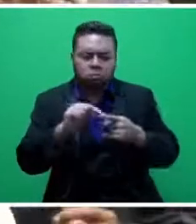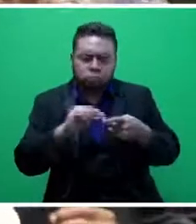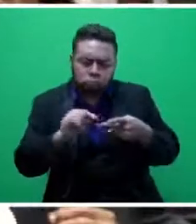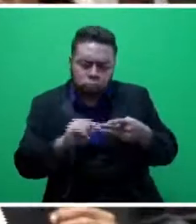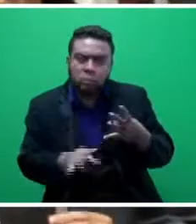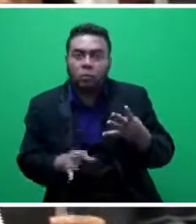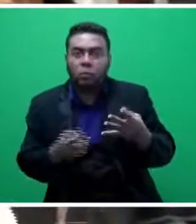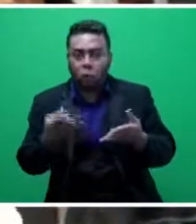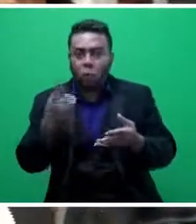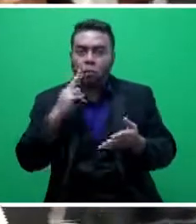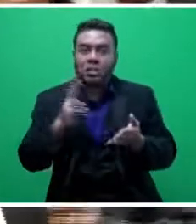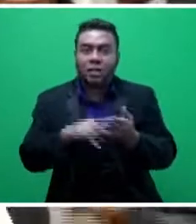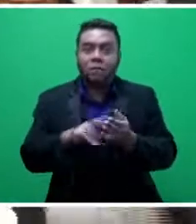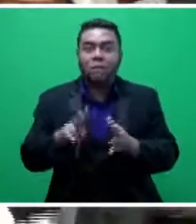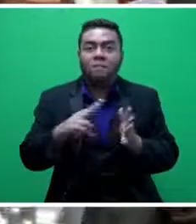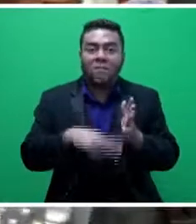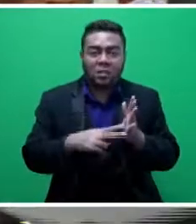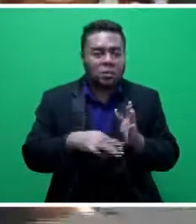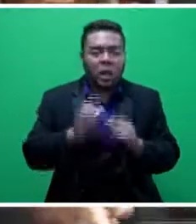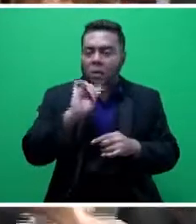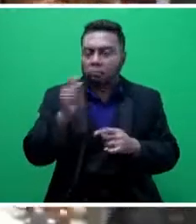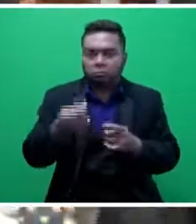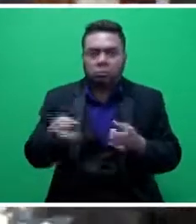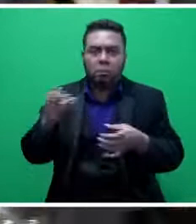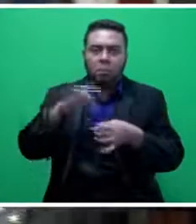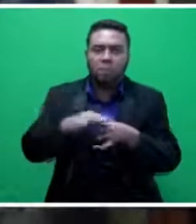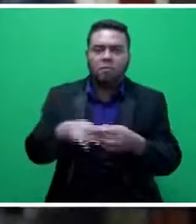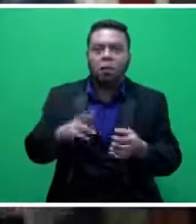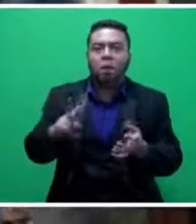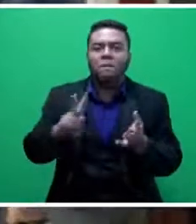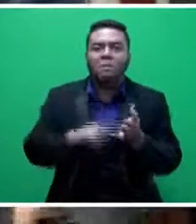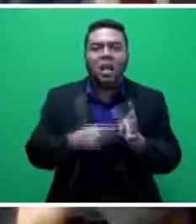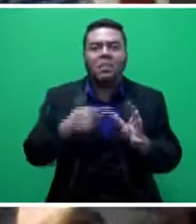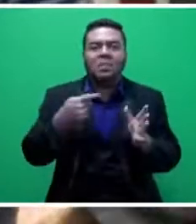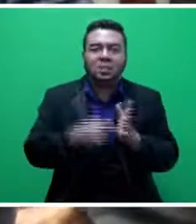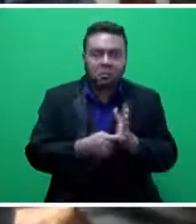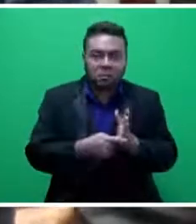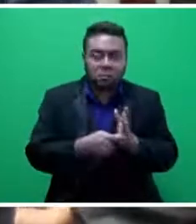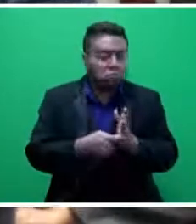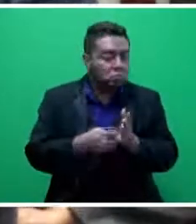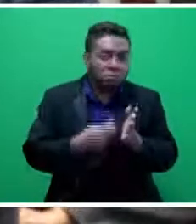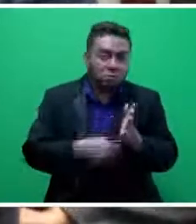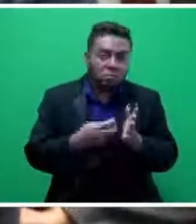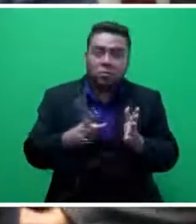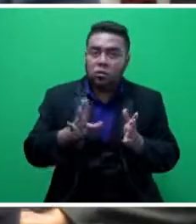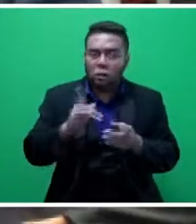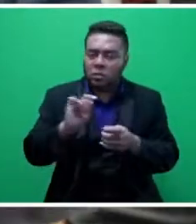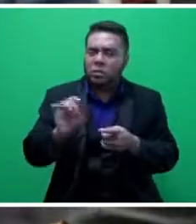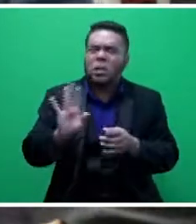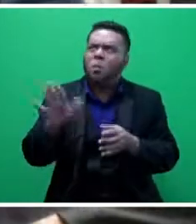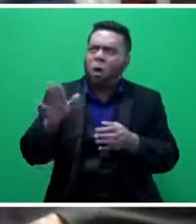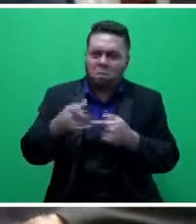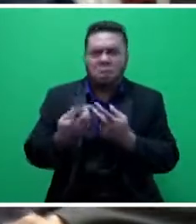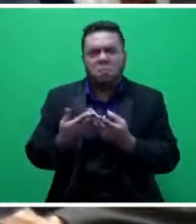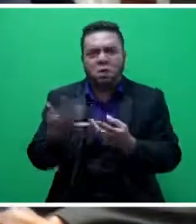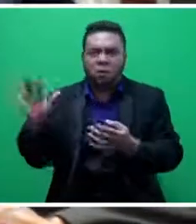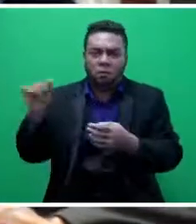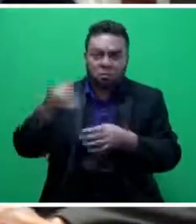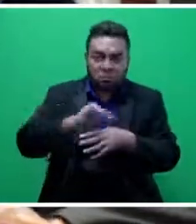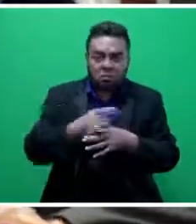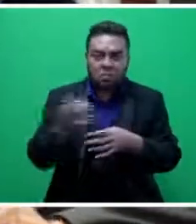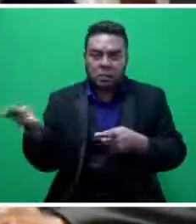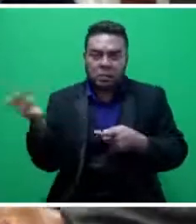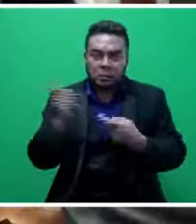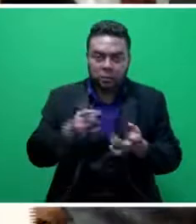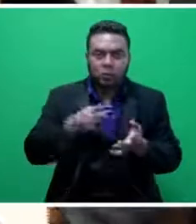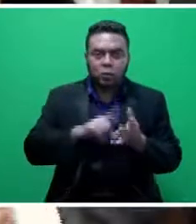such a case, and thereby no longer need to claim for VAT returns because these are services provided for somebody from overseas. So it makes it a lot cleaner. It